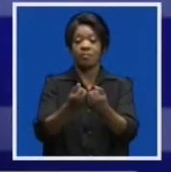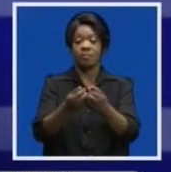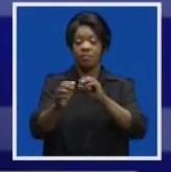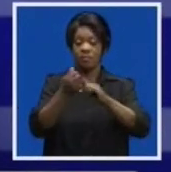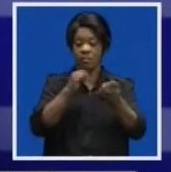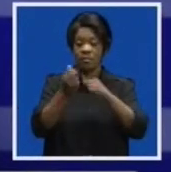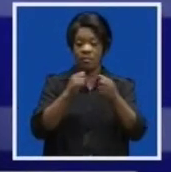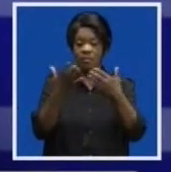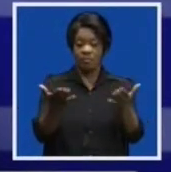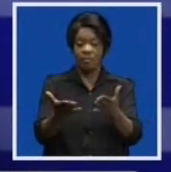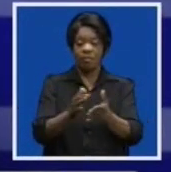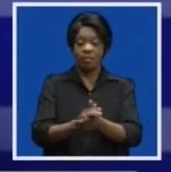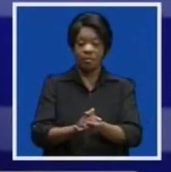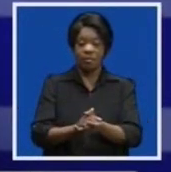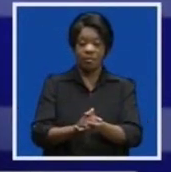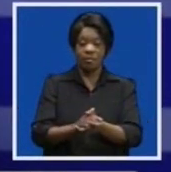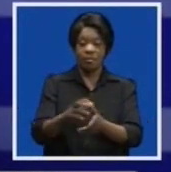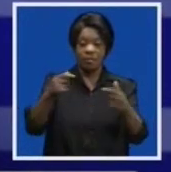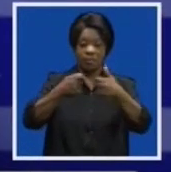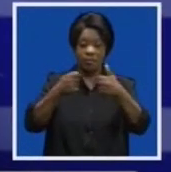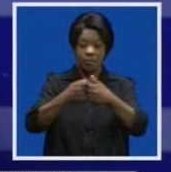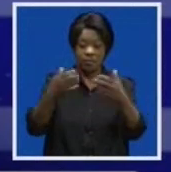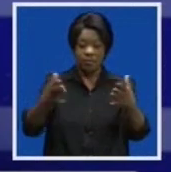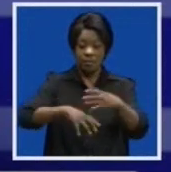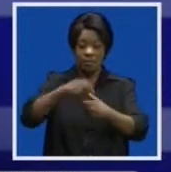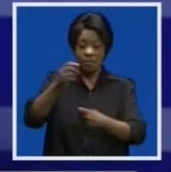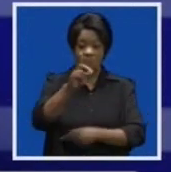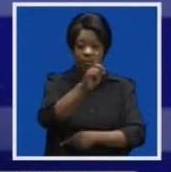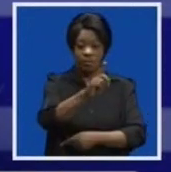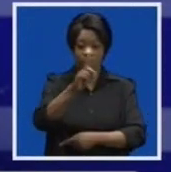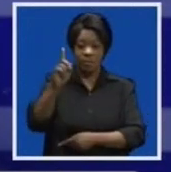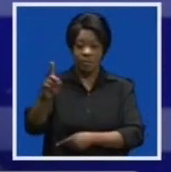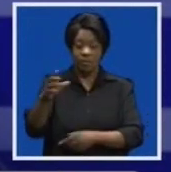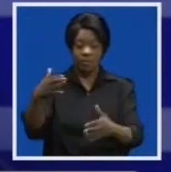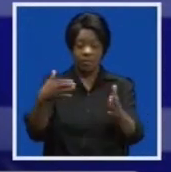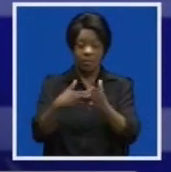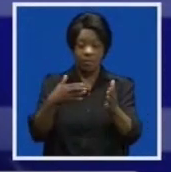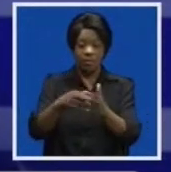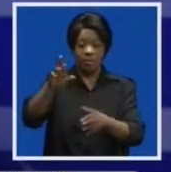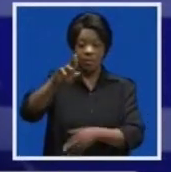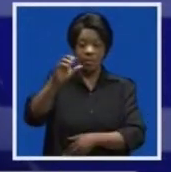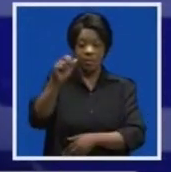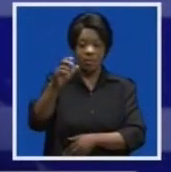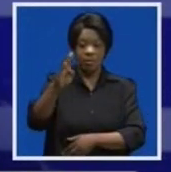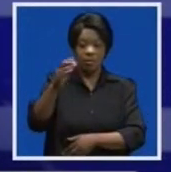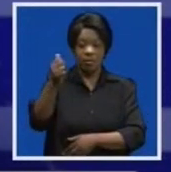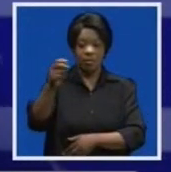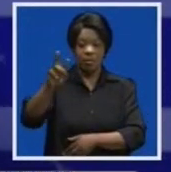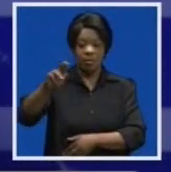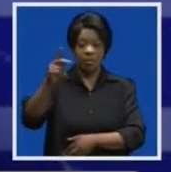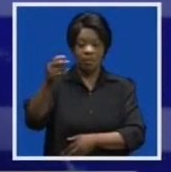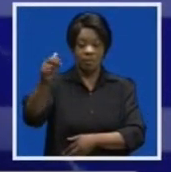In sports news, Anako Football Club has played out to a 1-1 draw against RS Berkane of